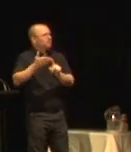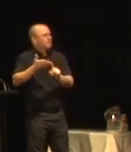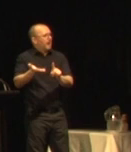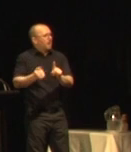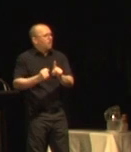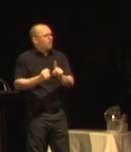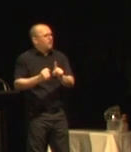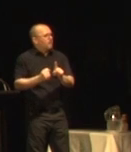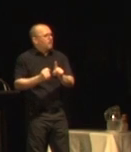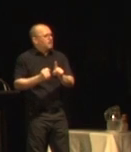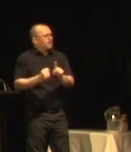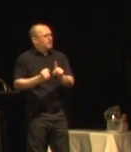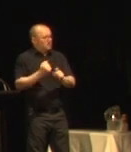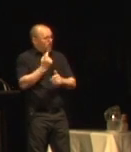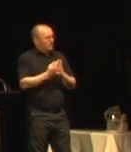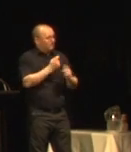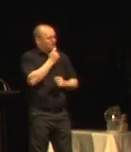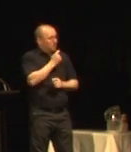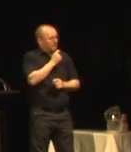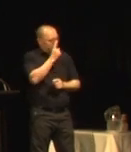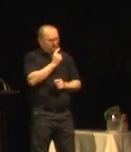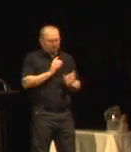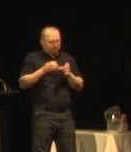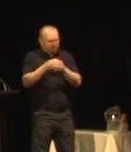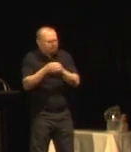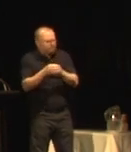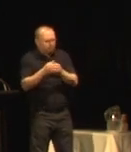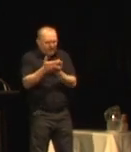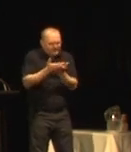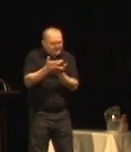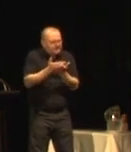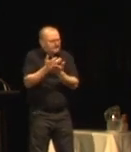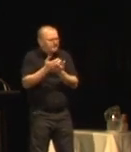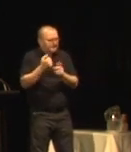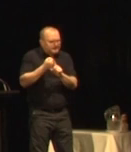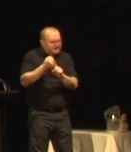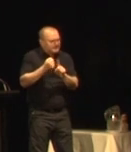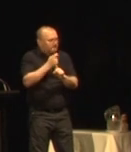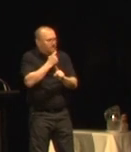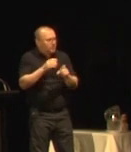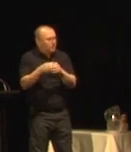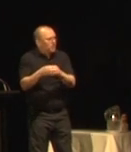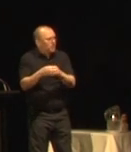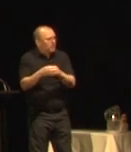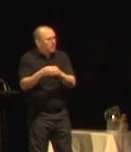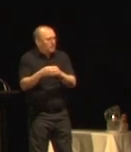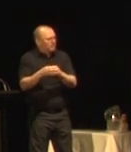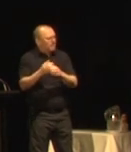bigger, but there's been a lack of a convener. We think we can help be that convener.